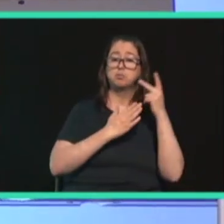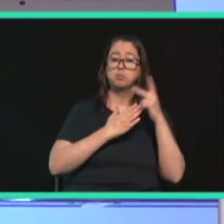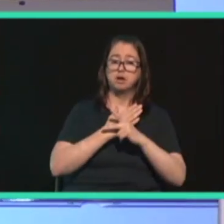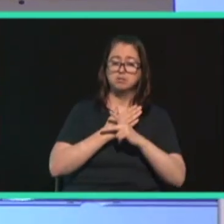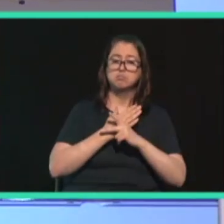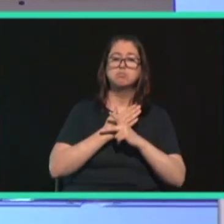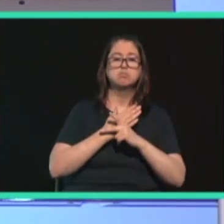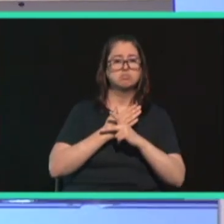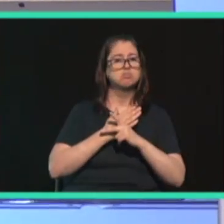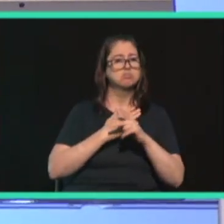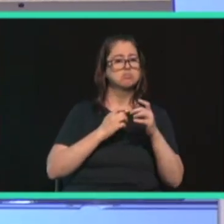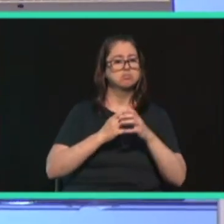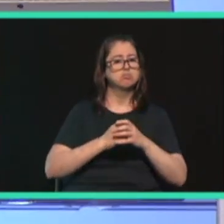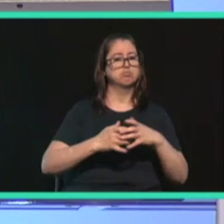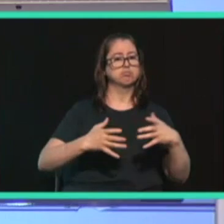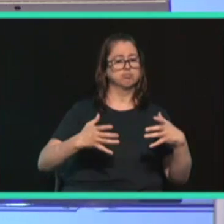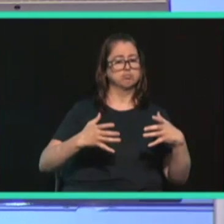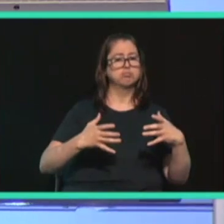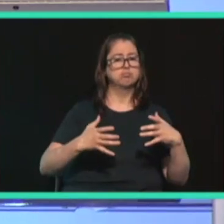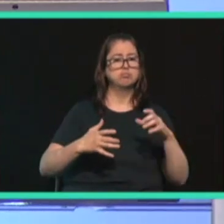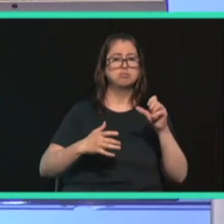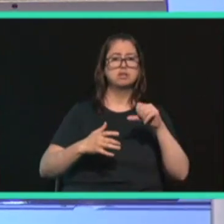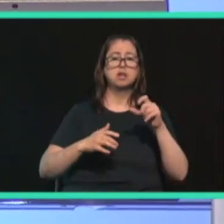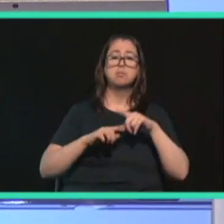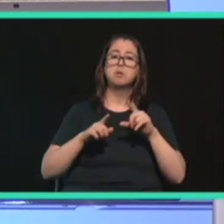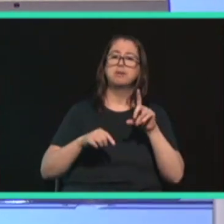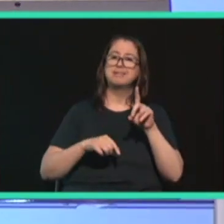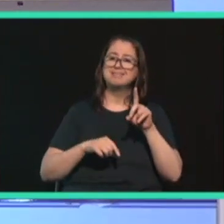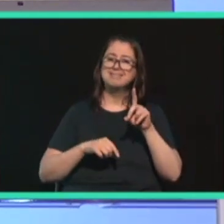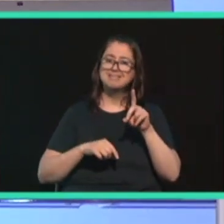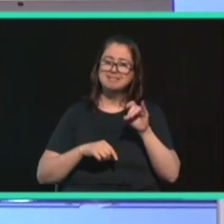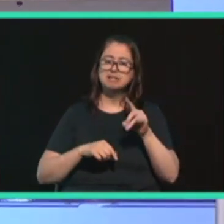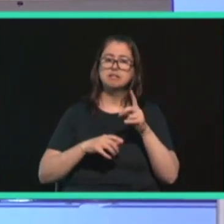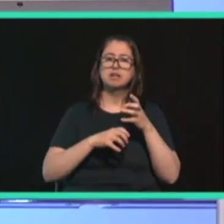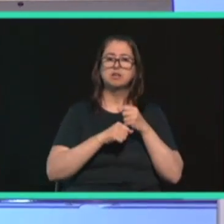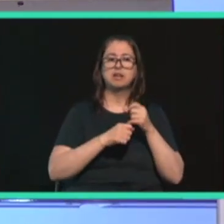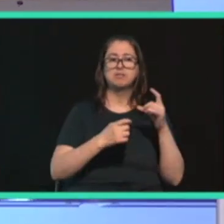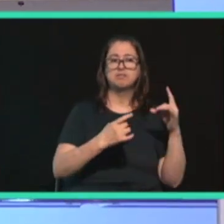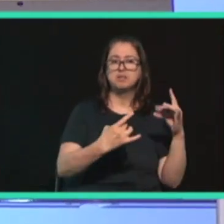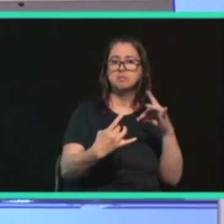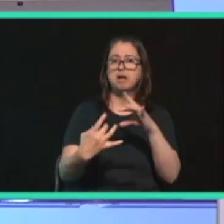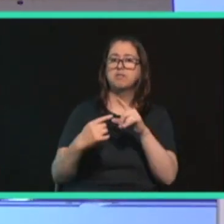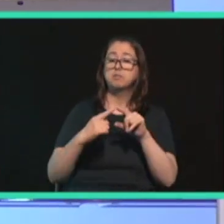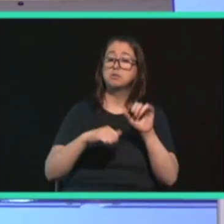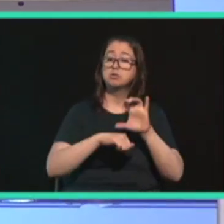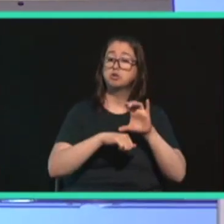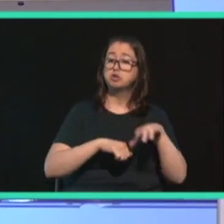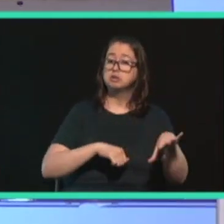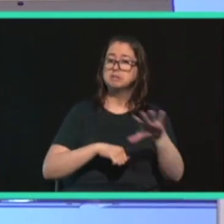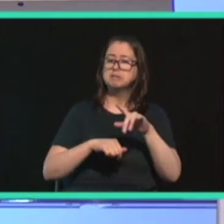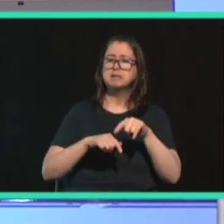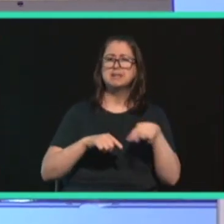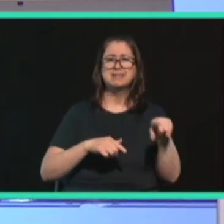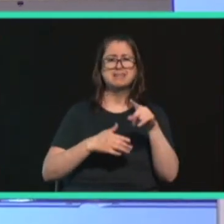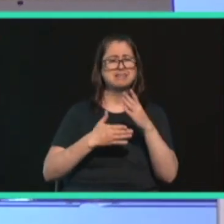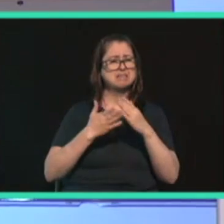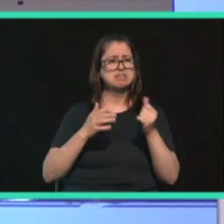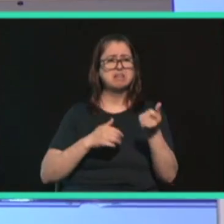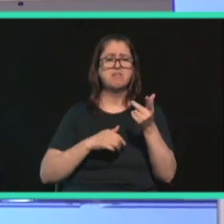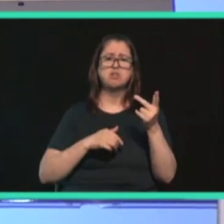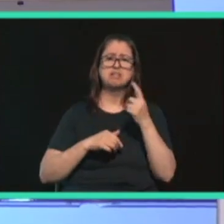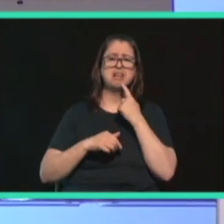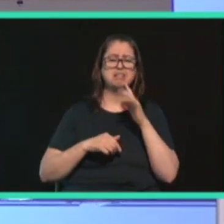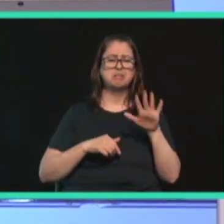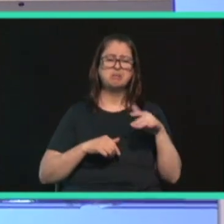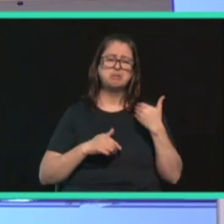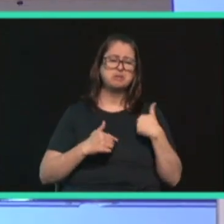fourfold just after doing that, but we did get some feedback. From churches, we heard that it was a bit too expensive and there was